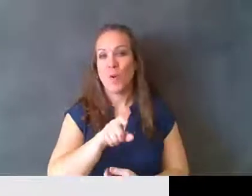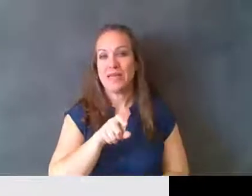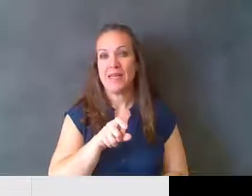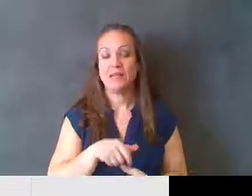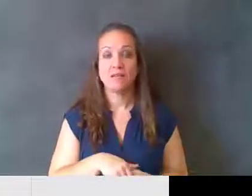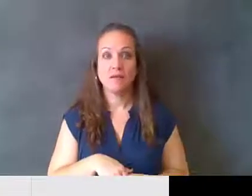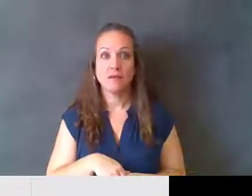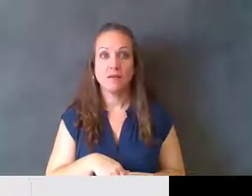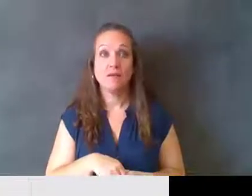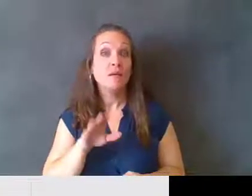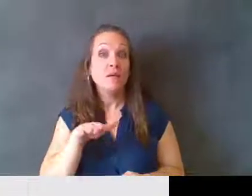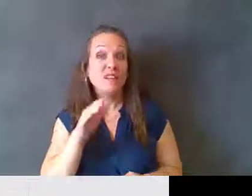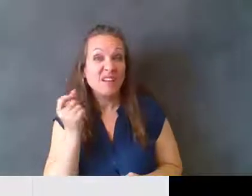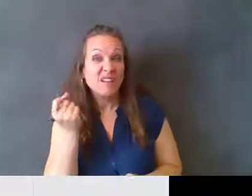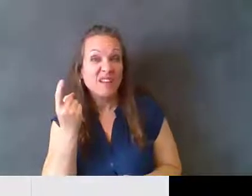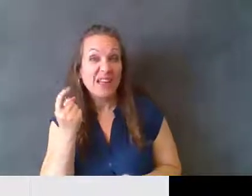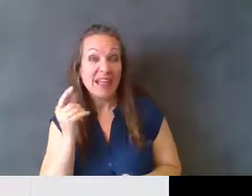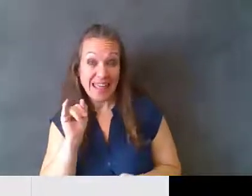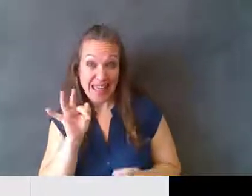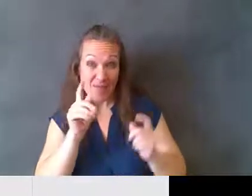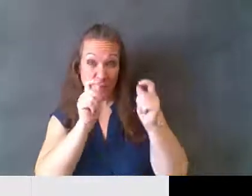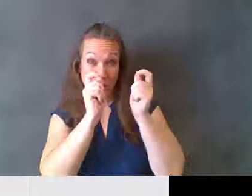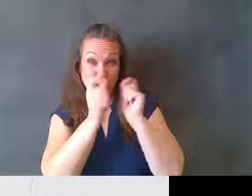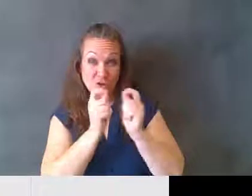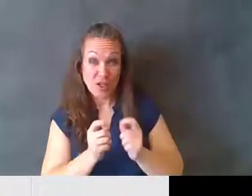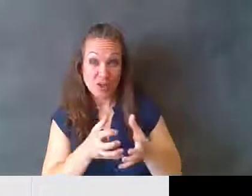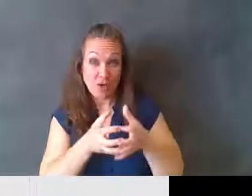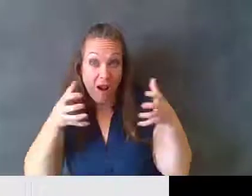of choices to change the customization,